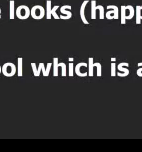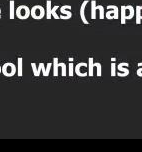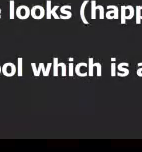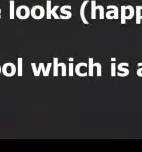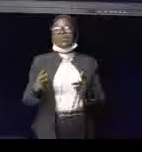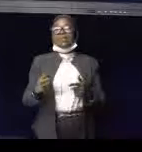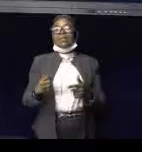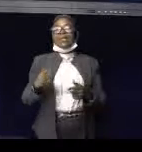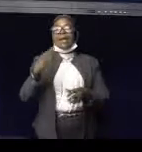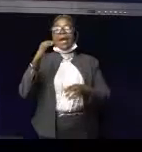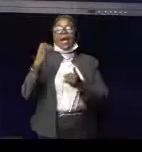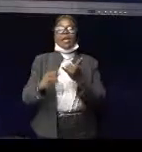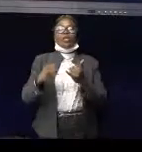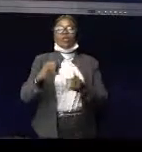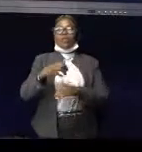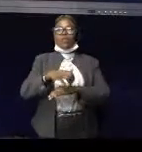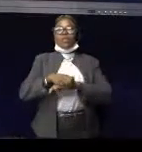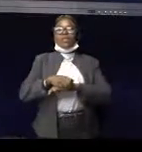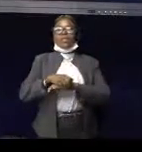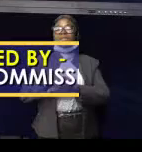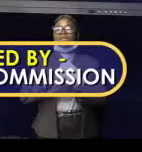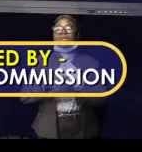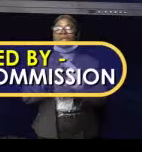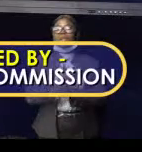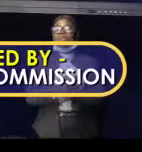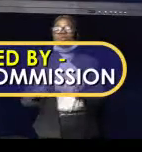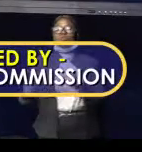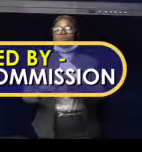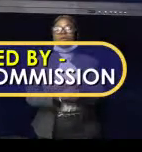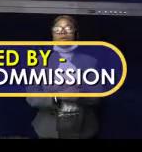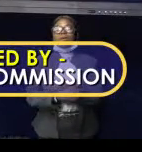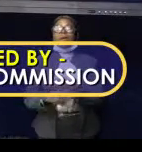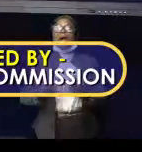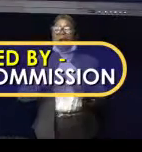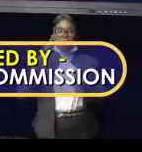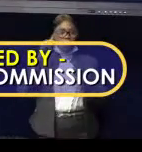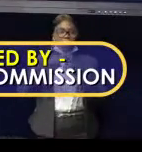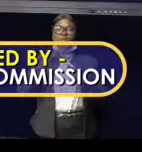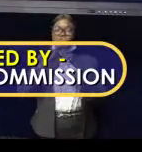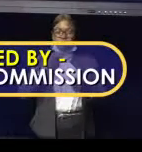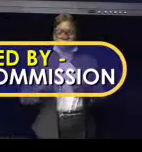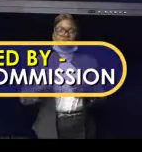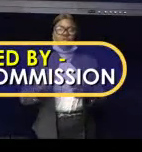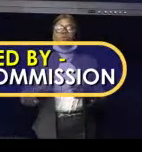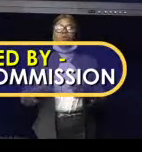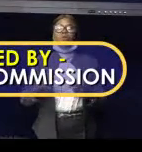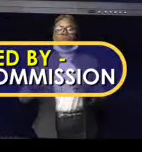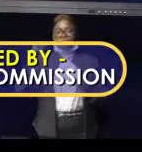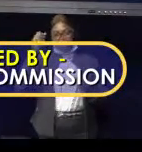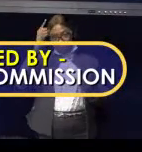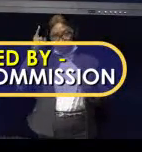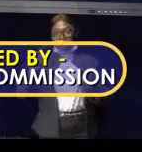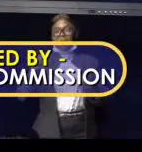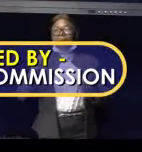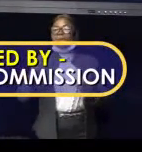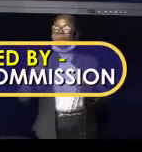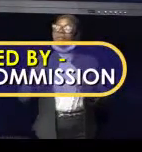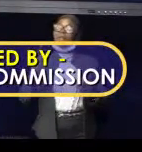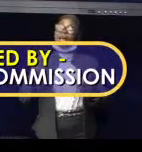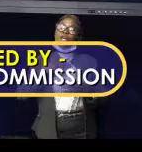We have come to the end of the English Studies lesson for today. I hope you enjoyed the lesson. I did